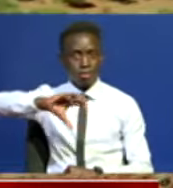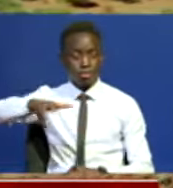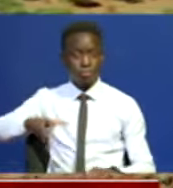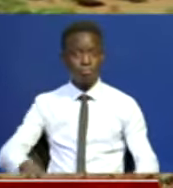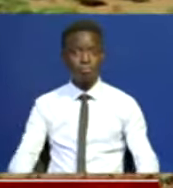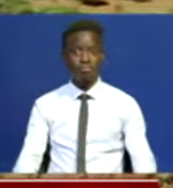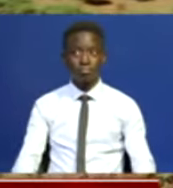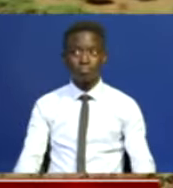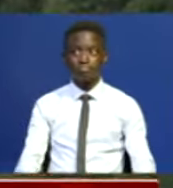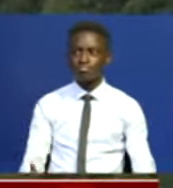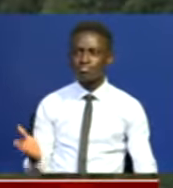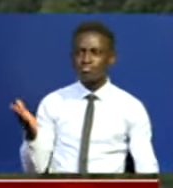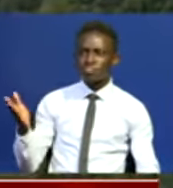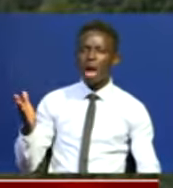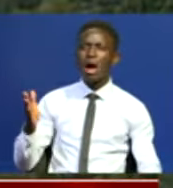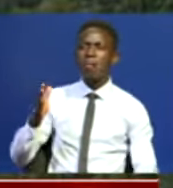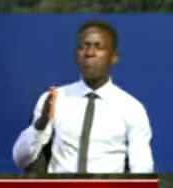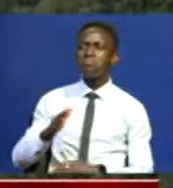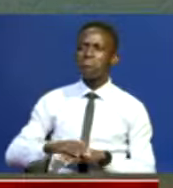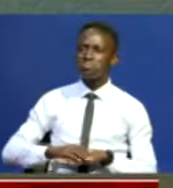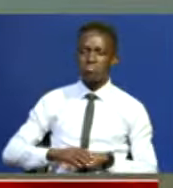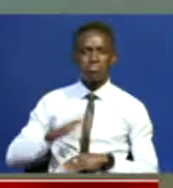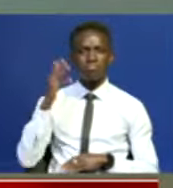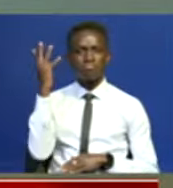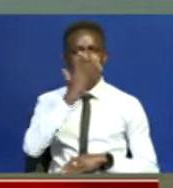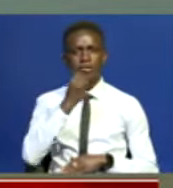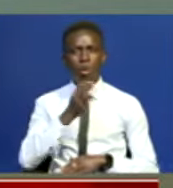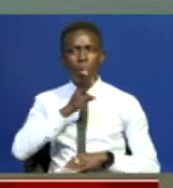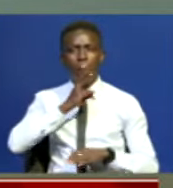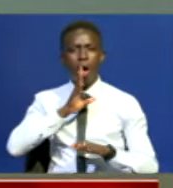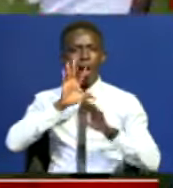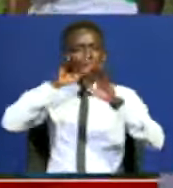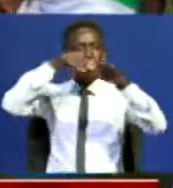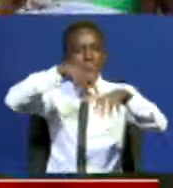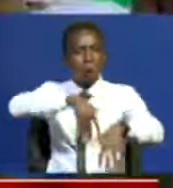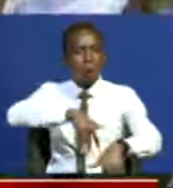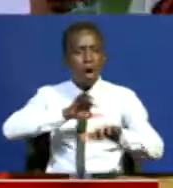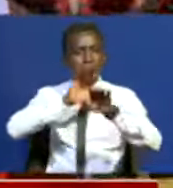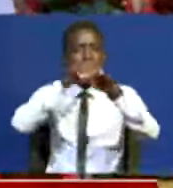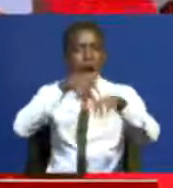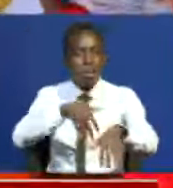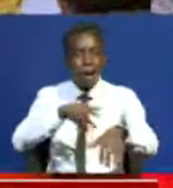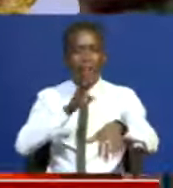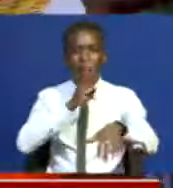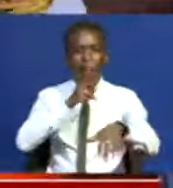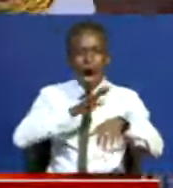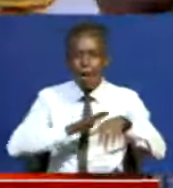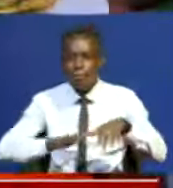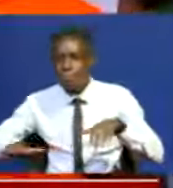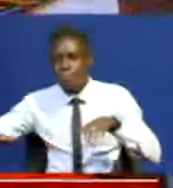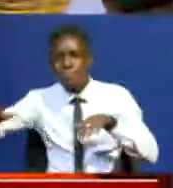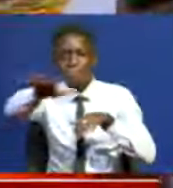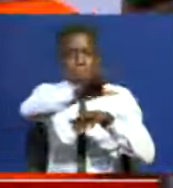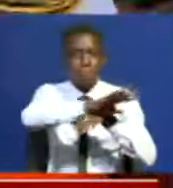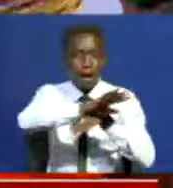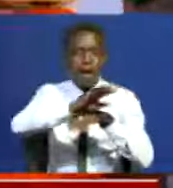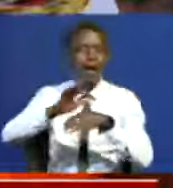In its majesty are waterfalls, lakes, and a magical culture.